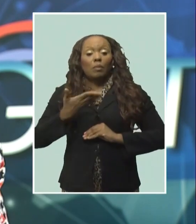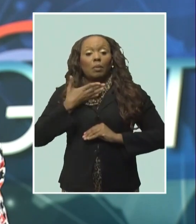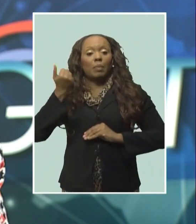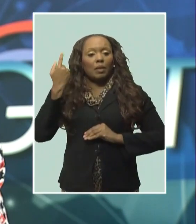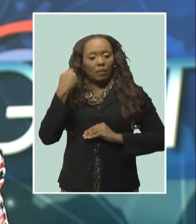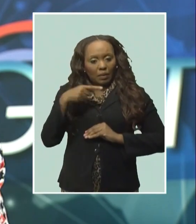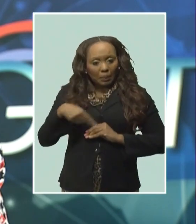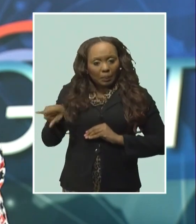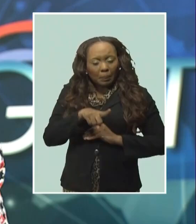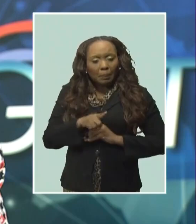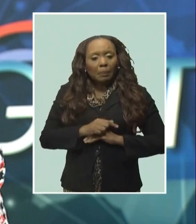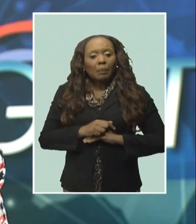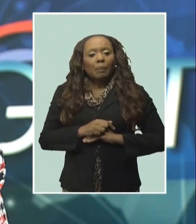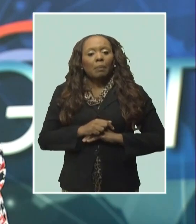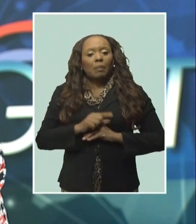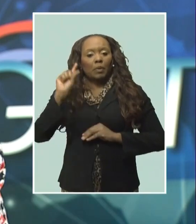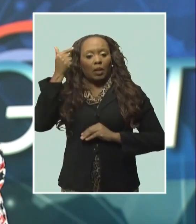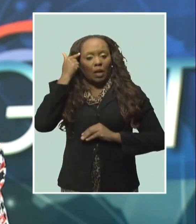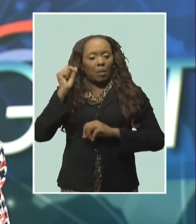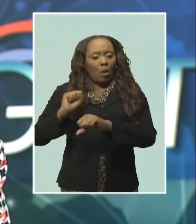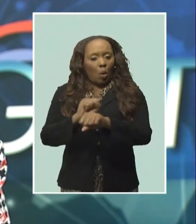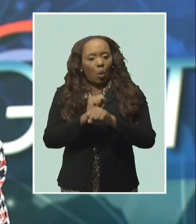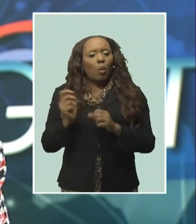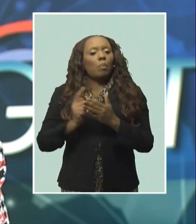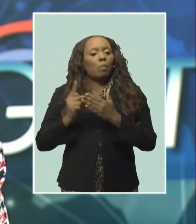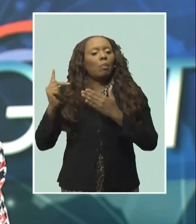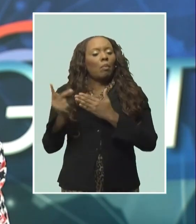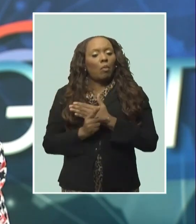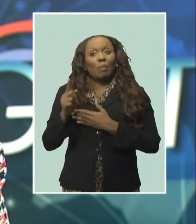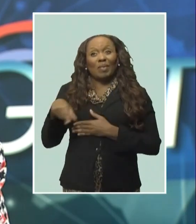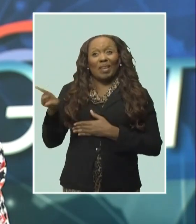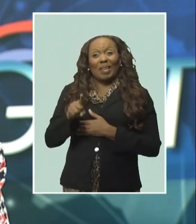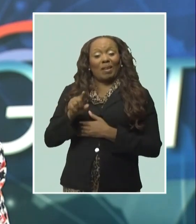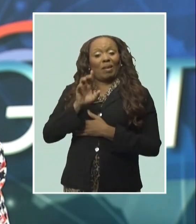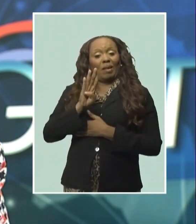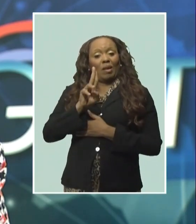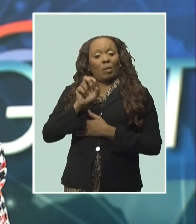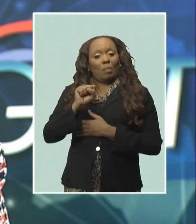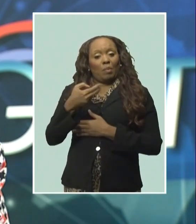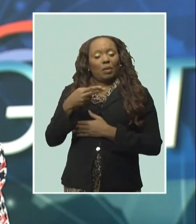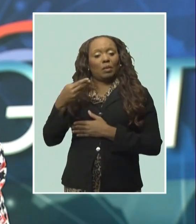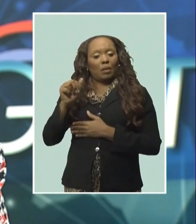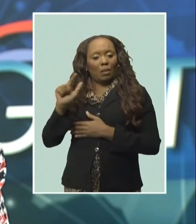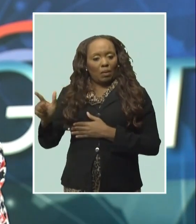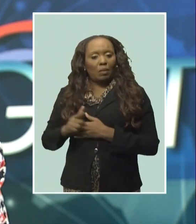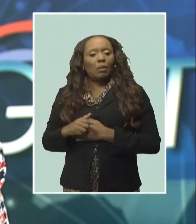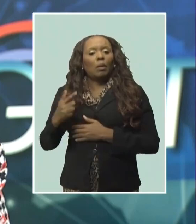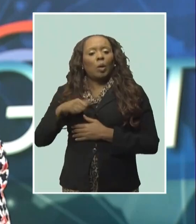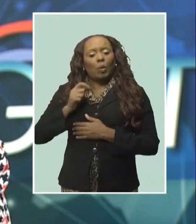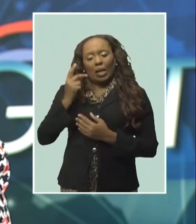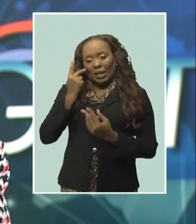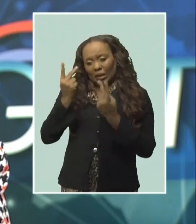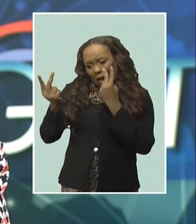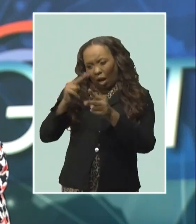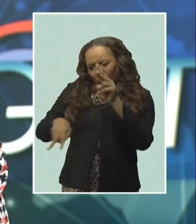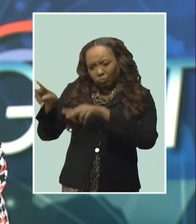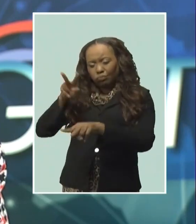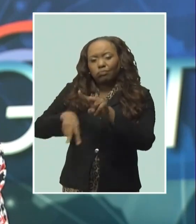Mill and Pave Road Rehabilitation Program. CBC News team was on the road, and Trevor Thorpe reports.